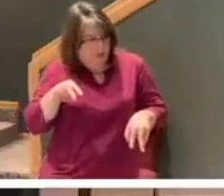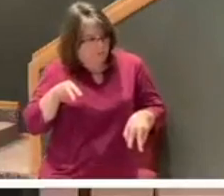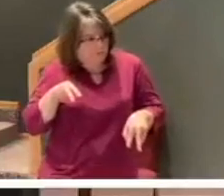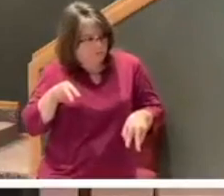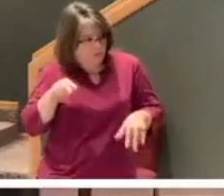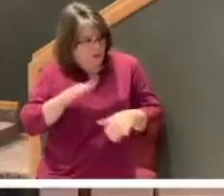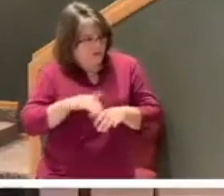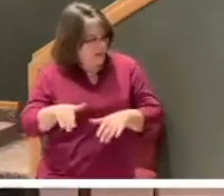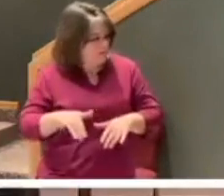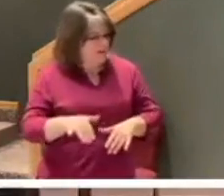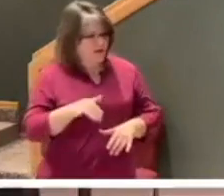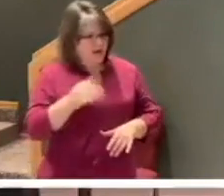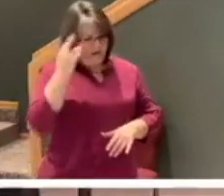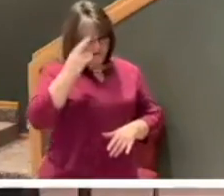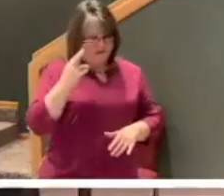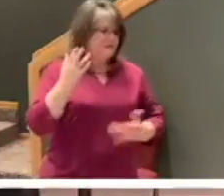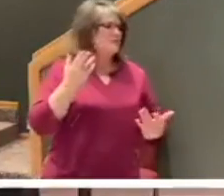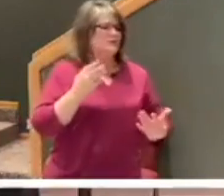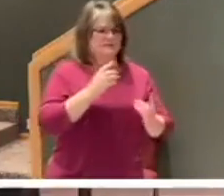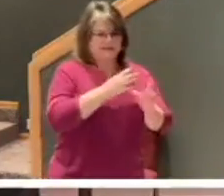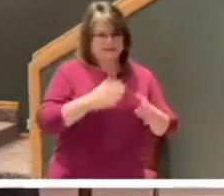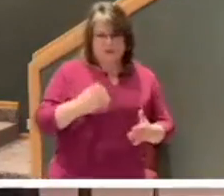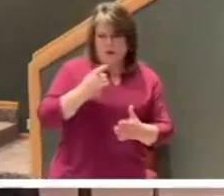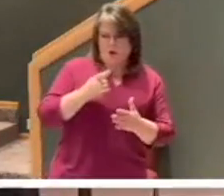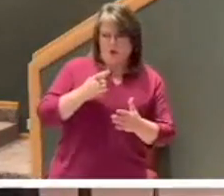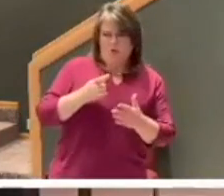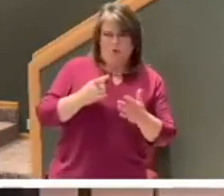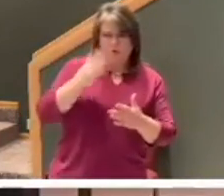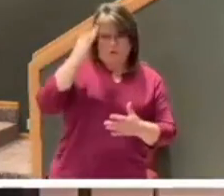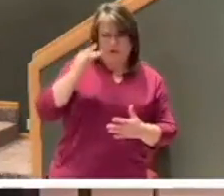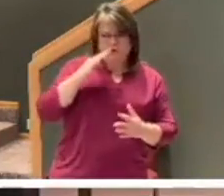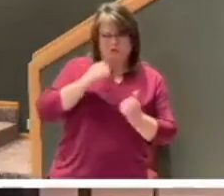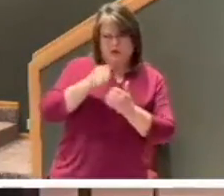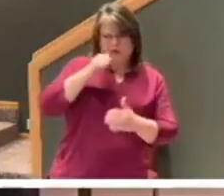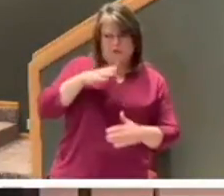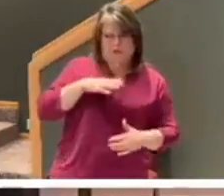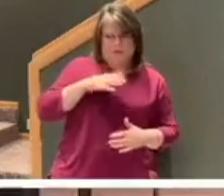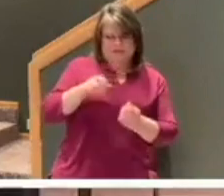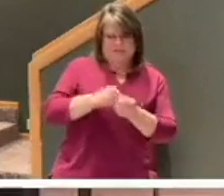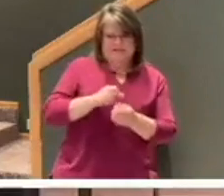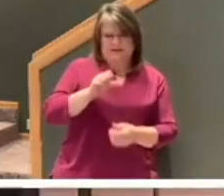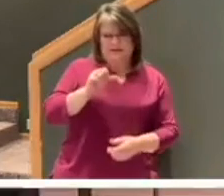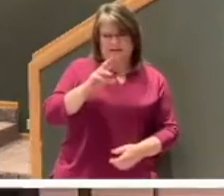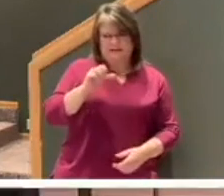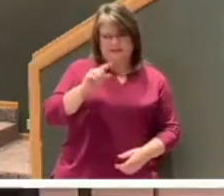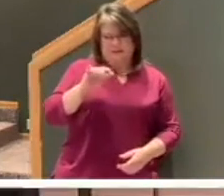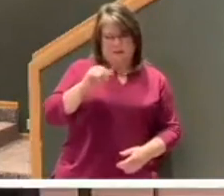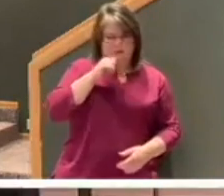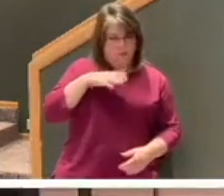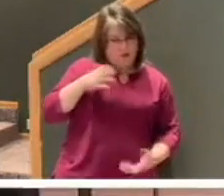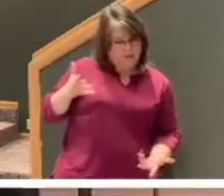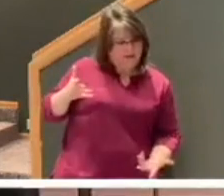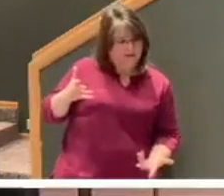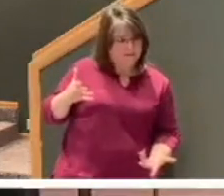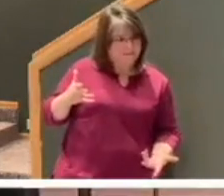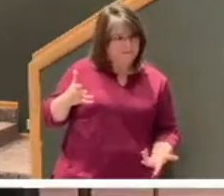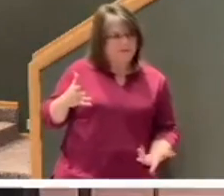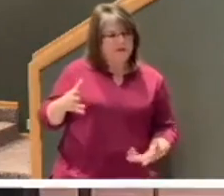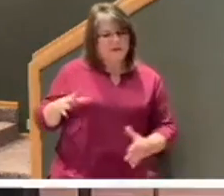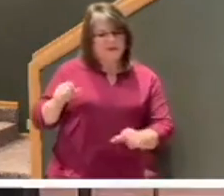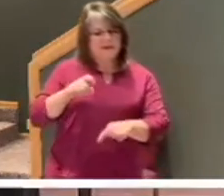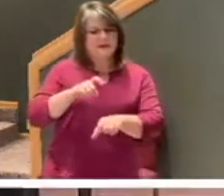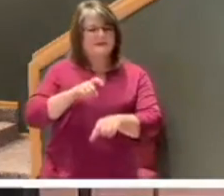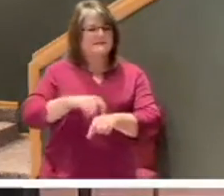why the disciples came back. What are you talking about that with that woman for? Especially a Samaritan woman. He was spending time with